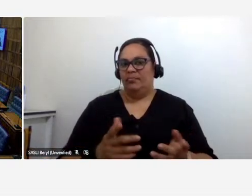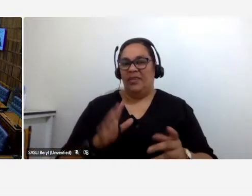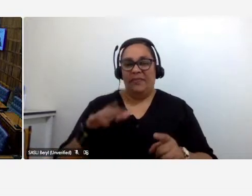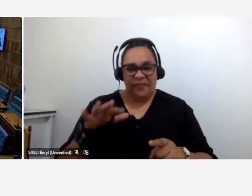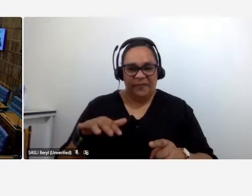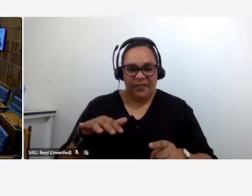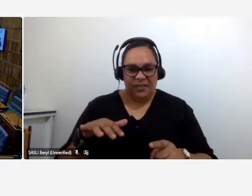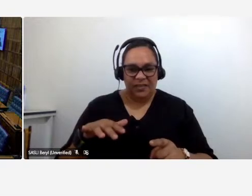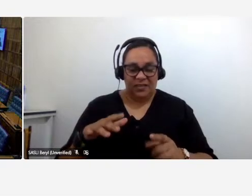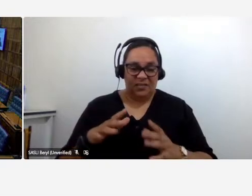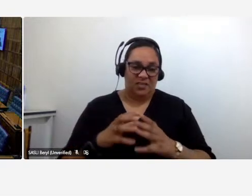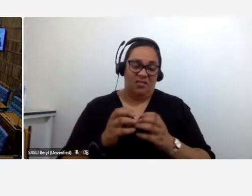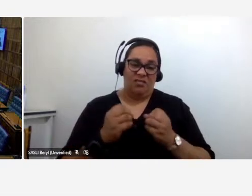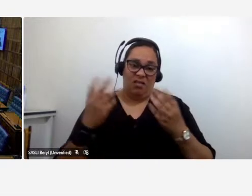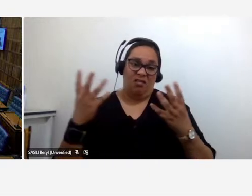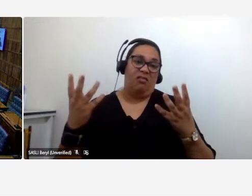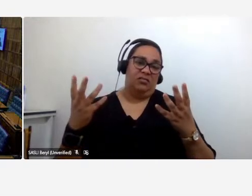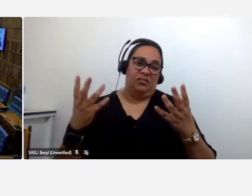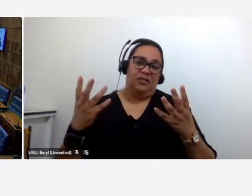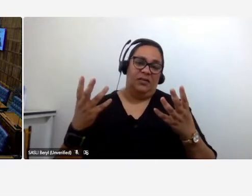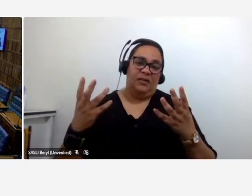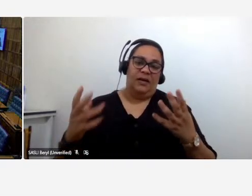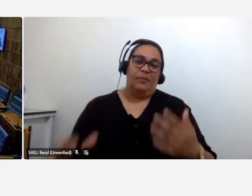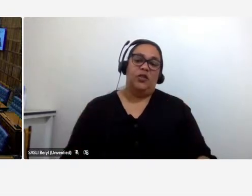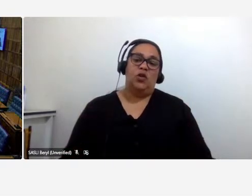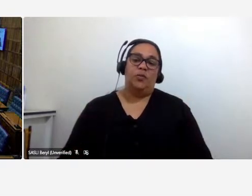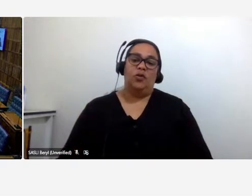15 is a lot, quite a lot.